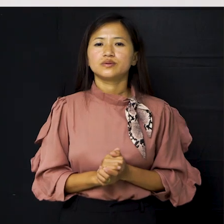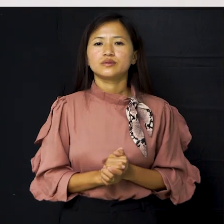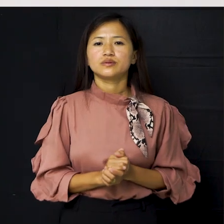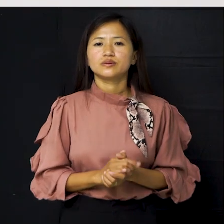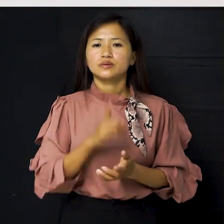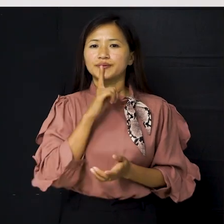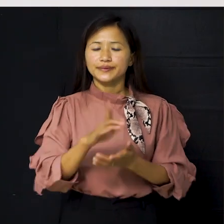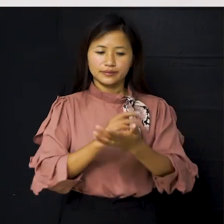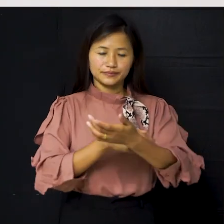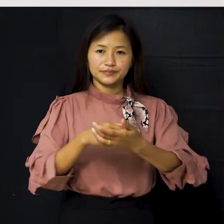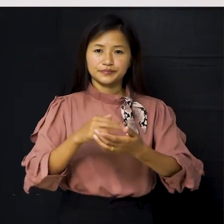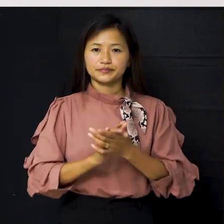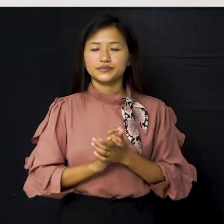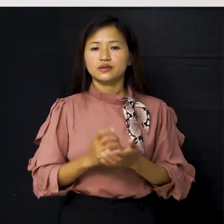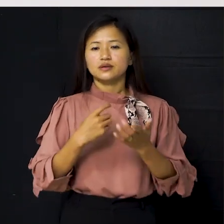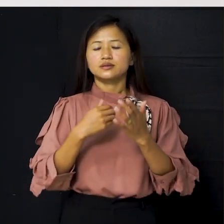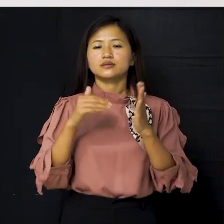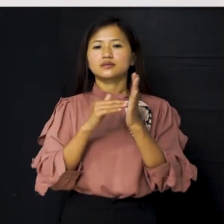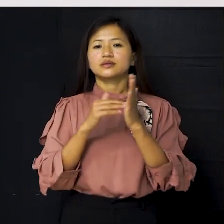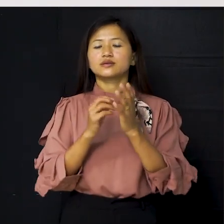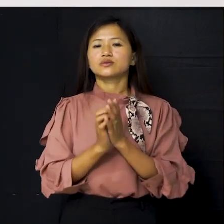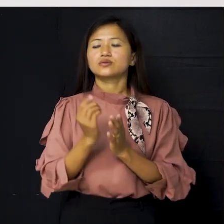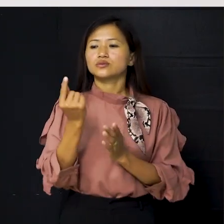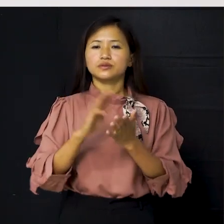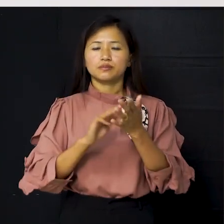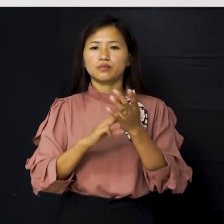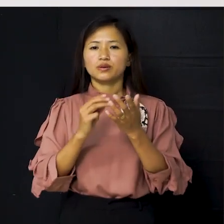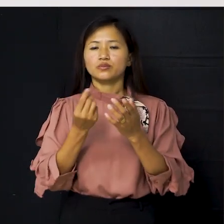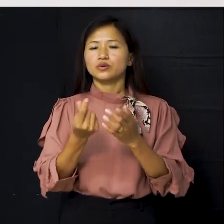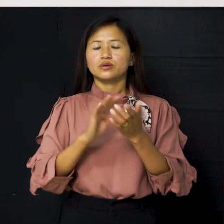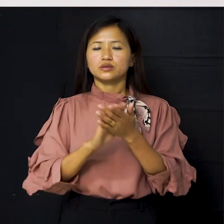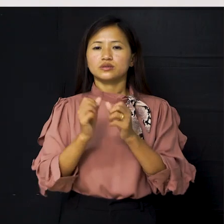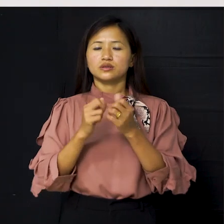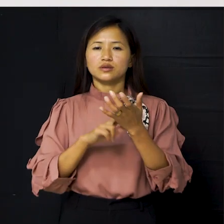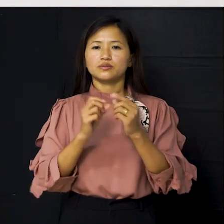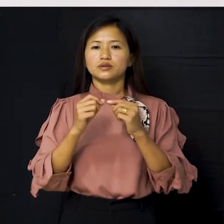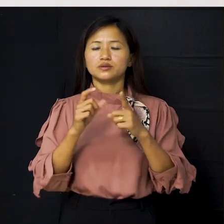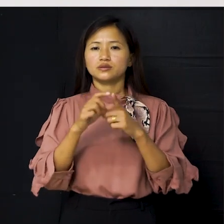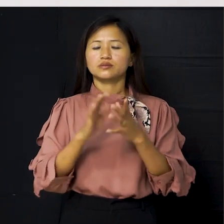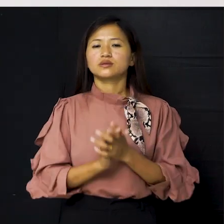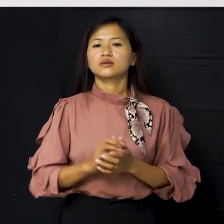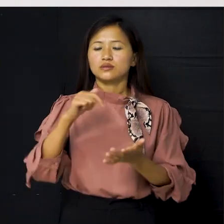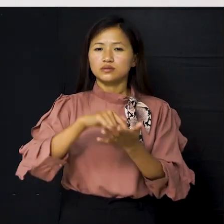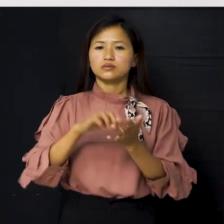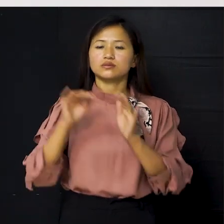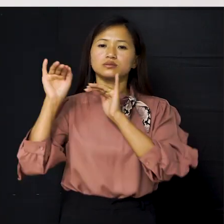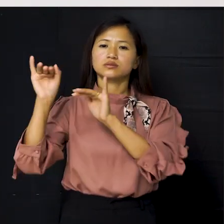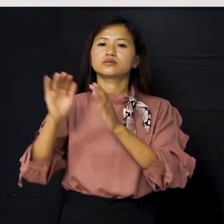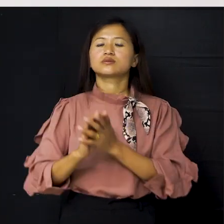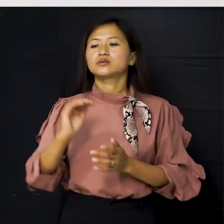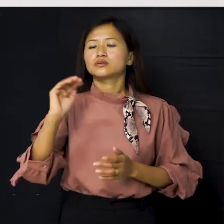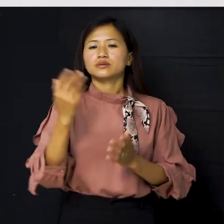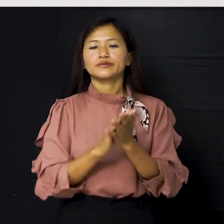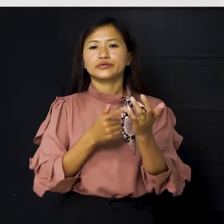His real name was Zahir-ud-Din Muhammad. He first came to India from Central Asia in order to support some of